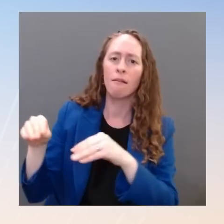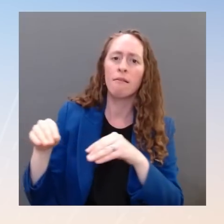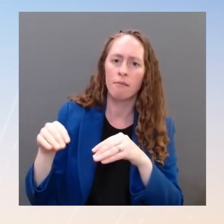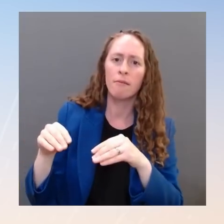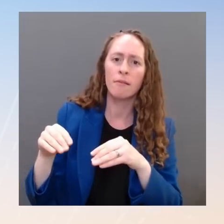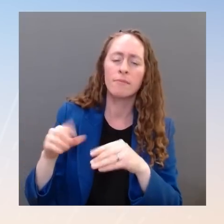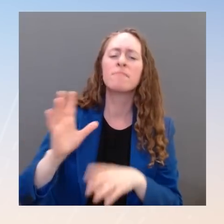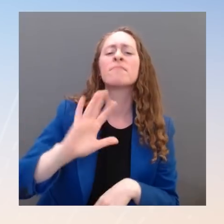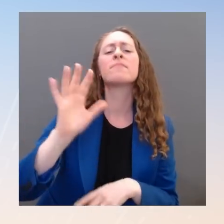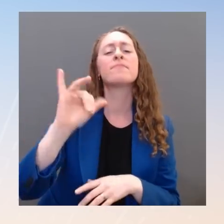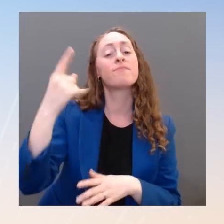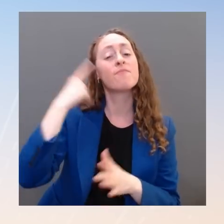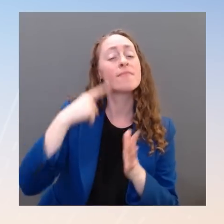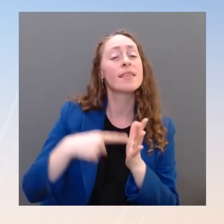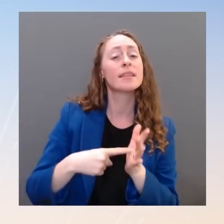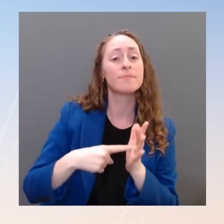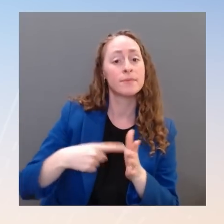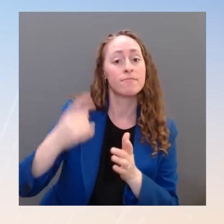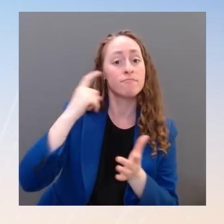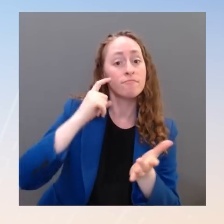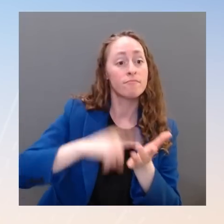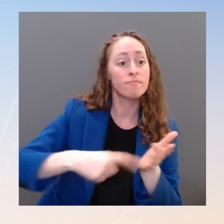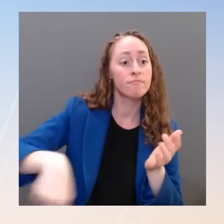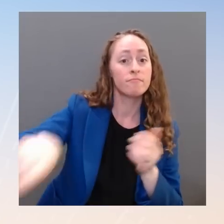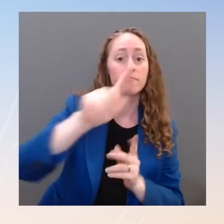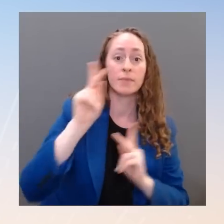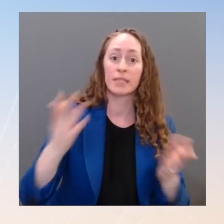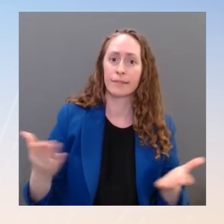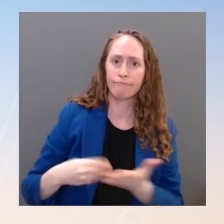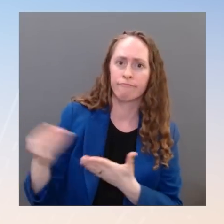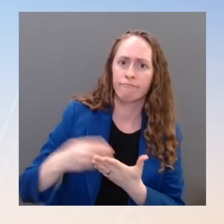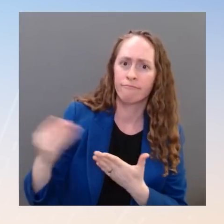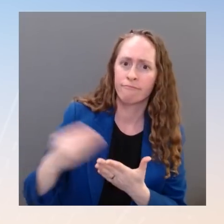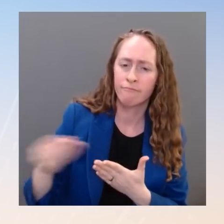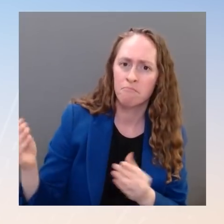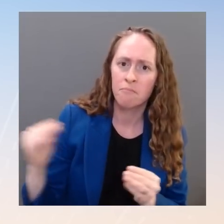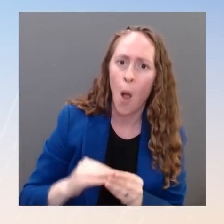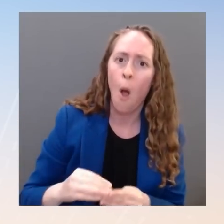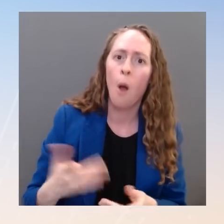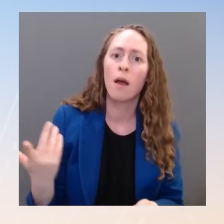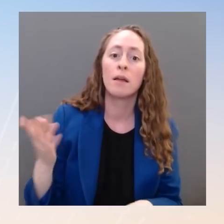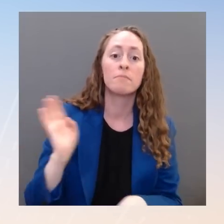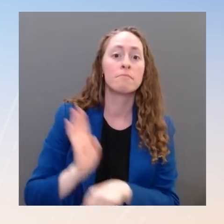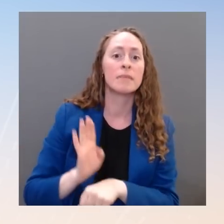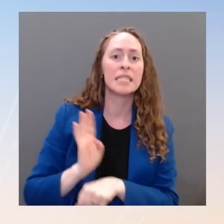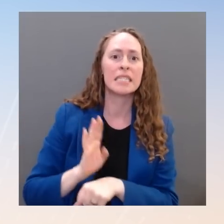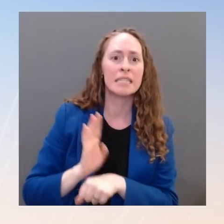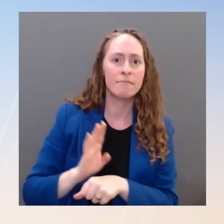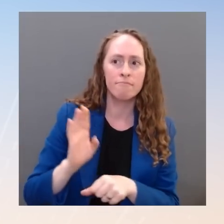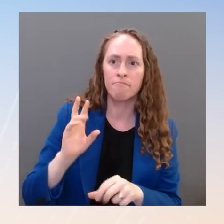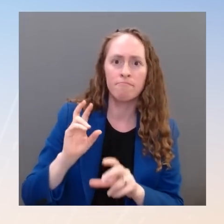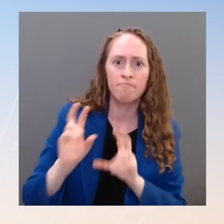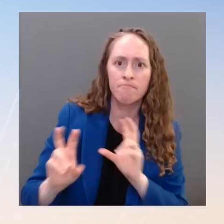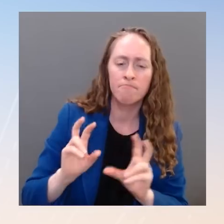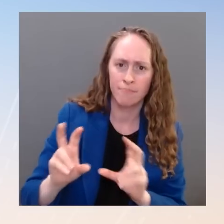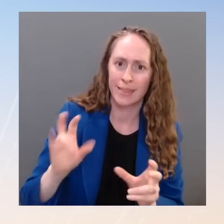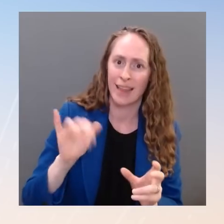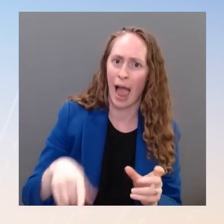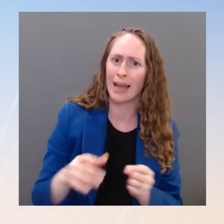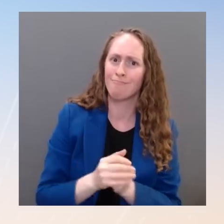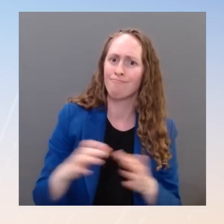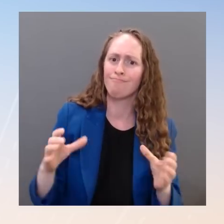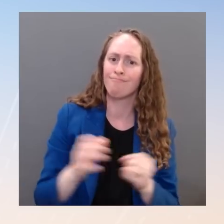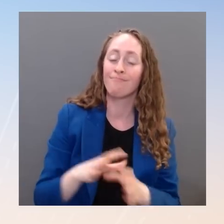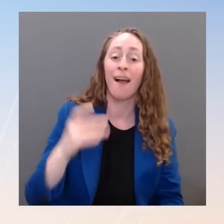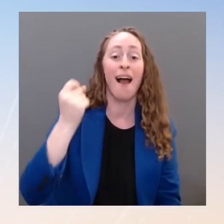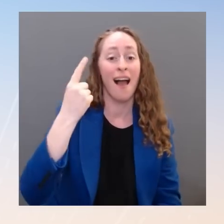On investment, business investment, residential investment, both up as well. And on exports, the number was down, but that is